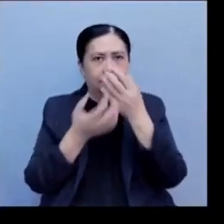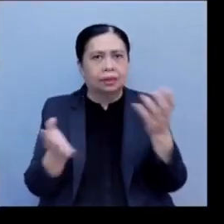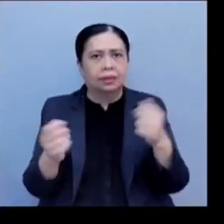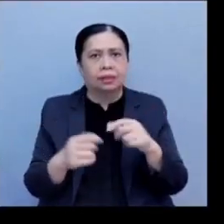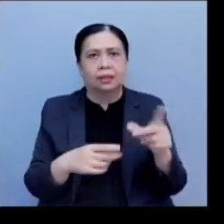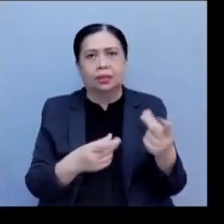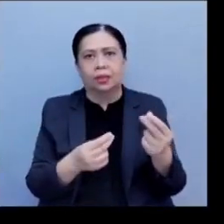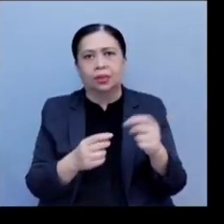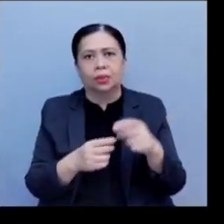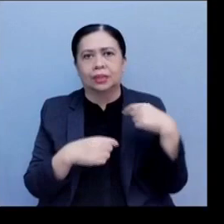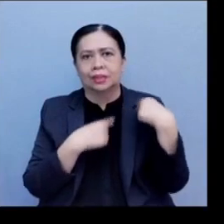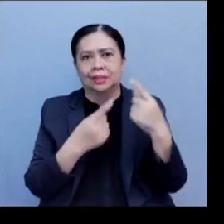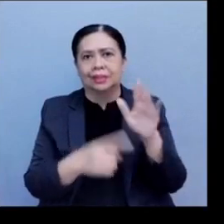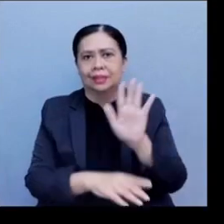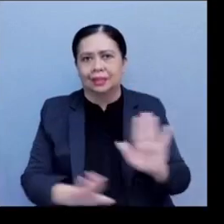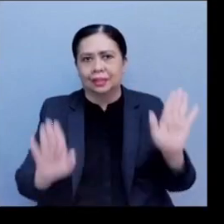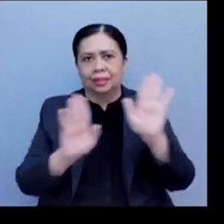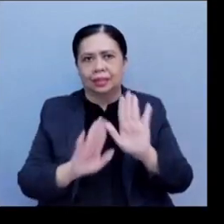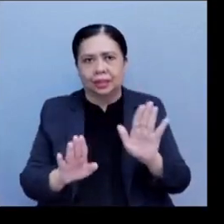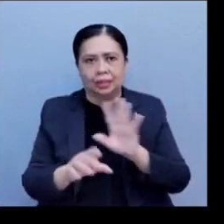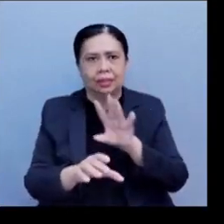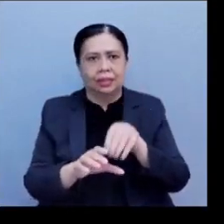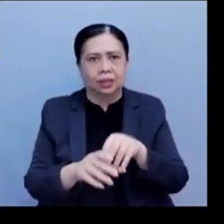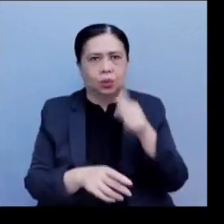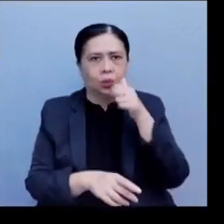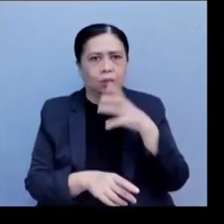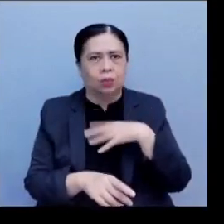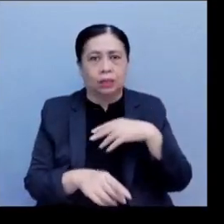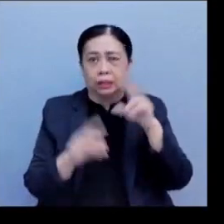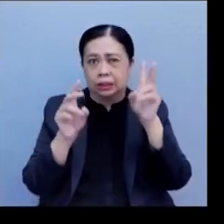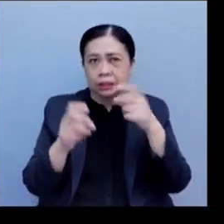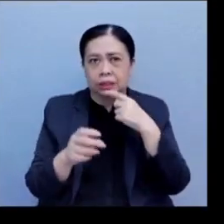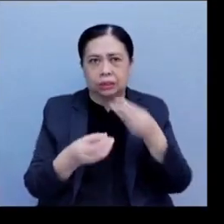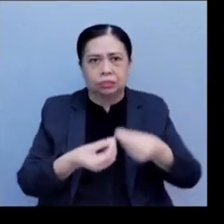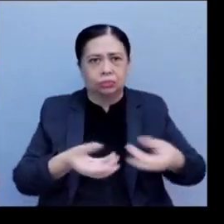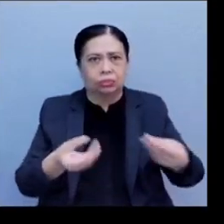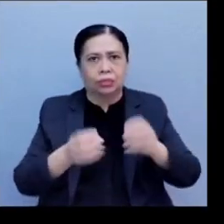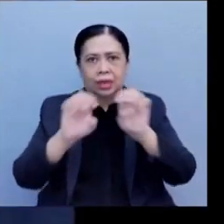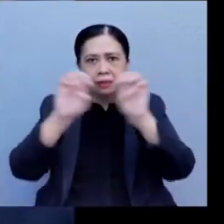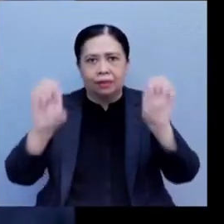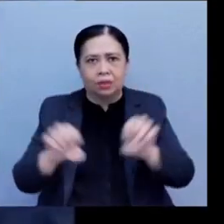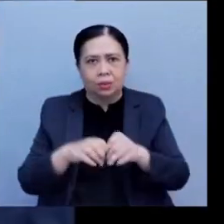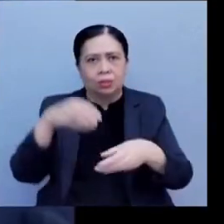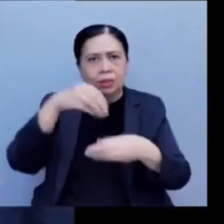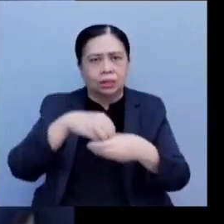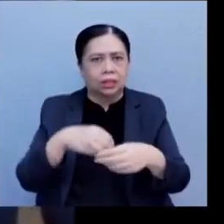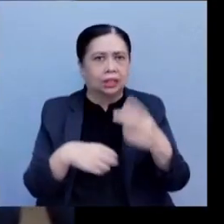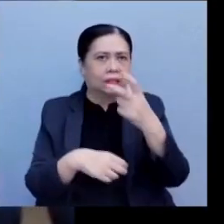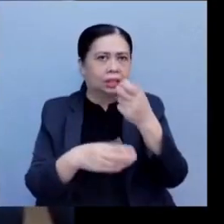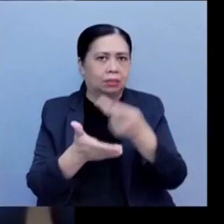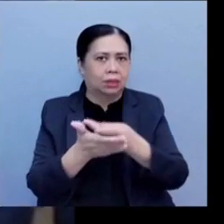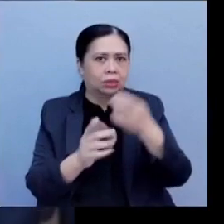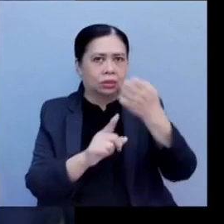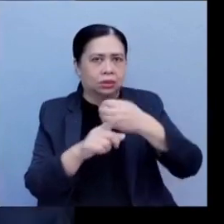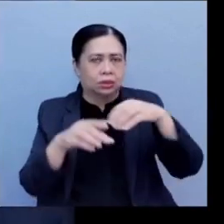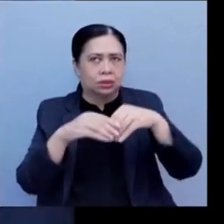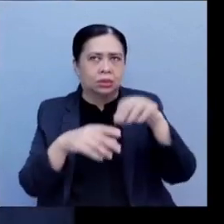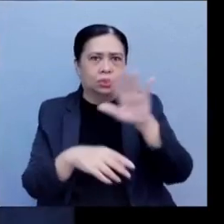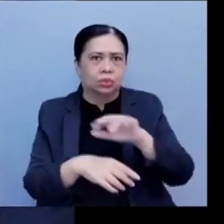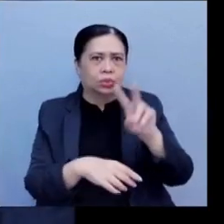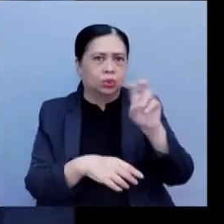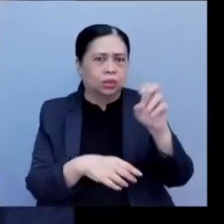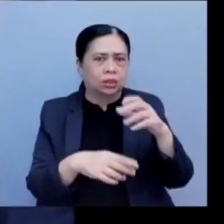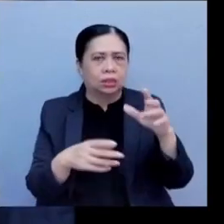activity since Sunday, which involves a woman who allegedly gave out envelopes containing 300 pesos to 200